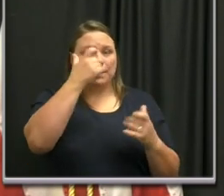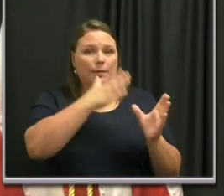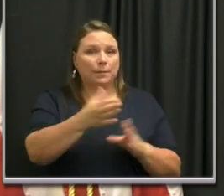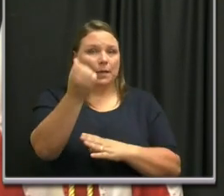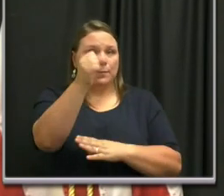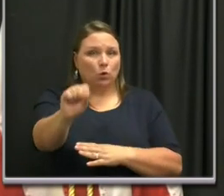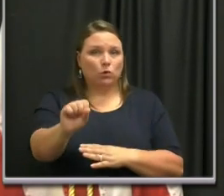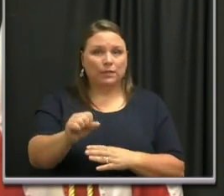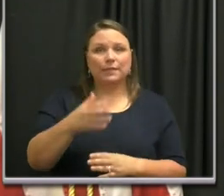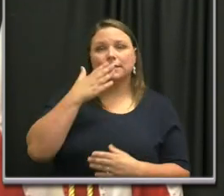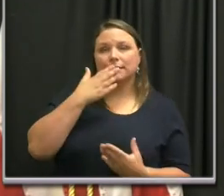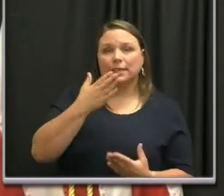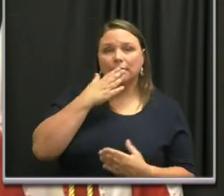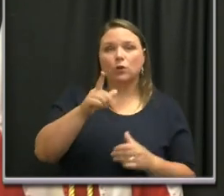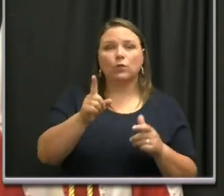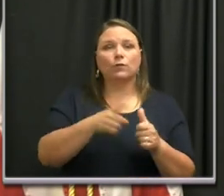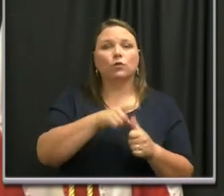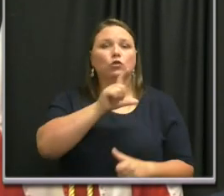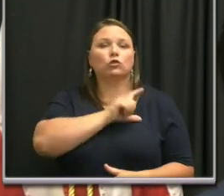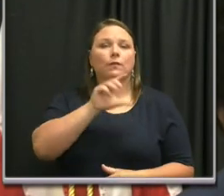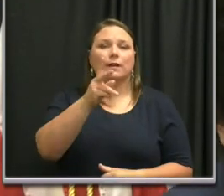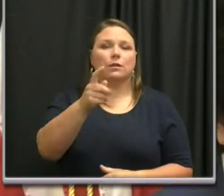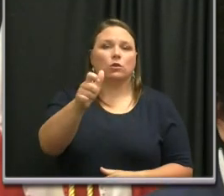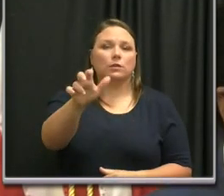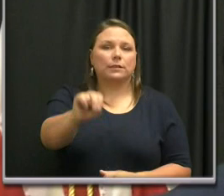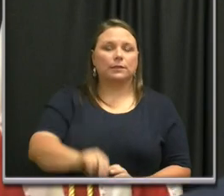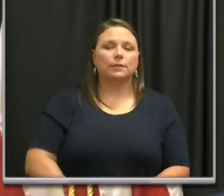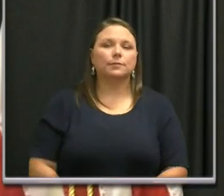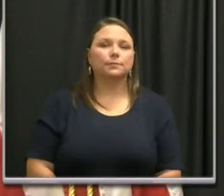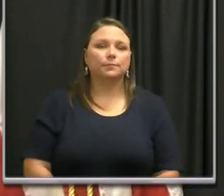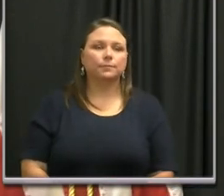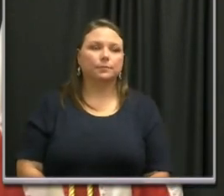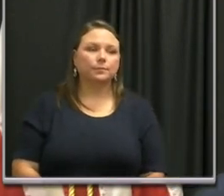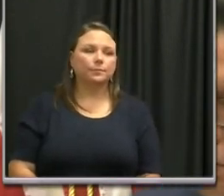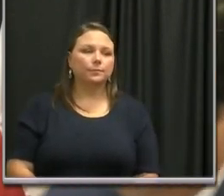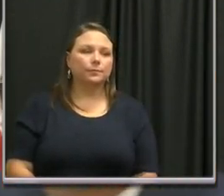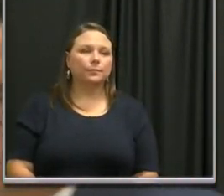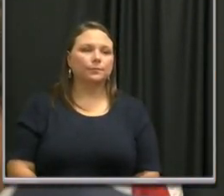Thank you, Julia. We'll start with Chief Anderson.